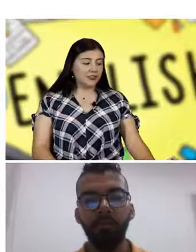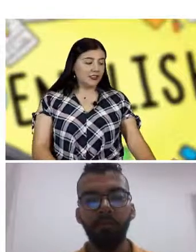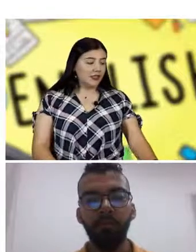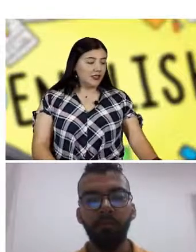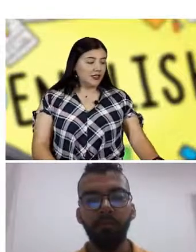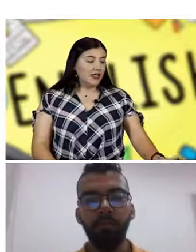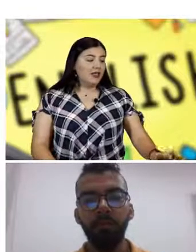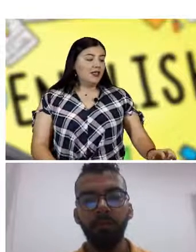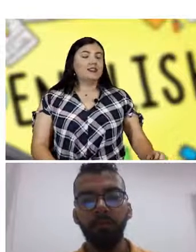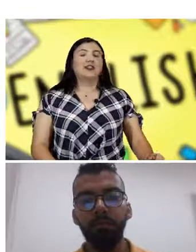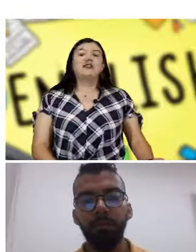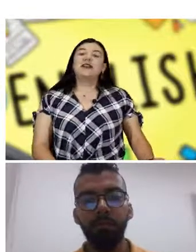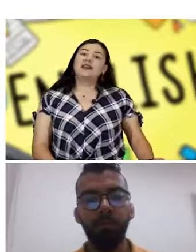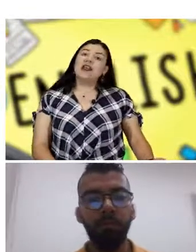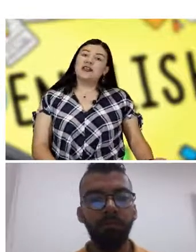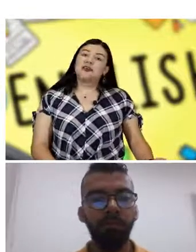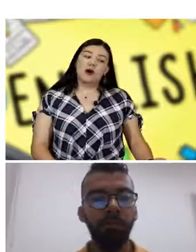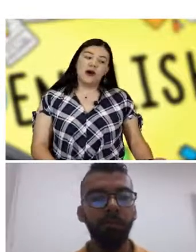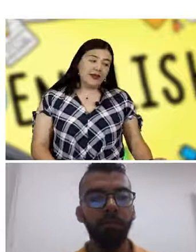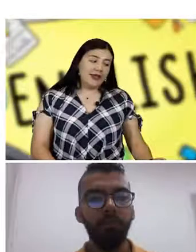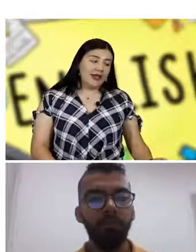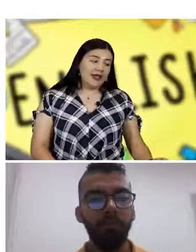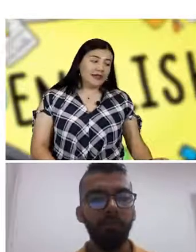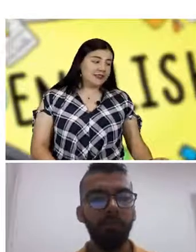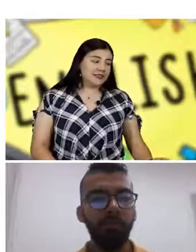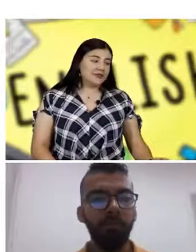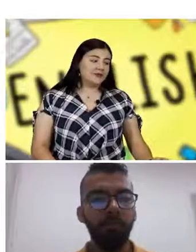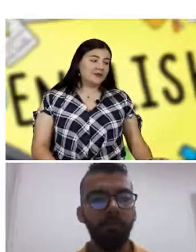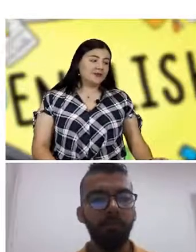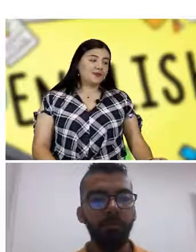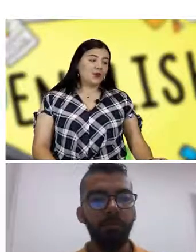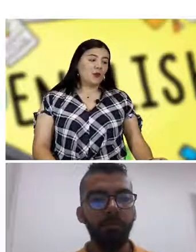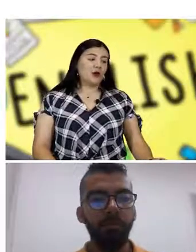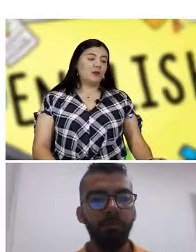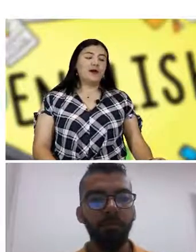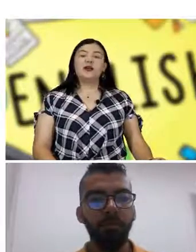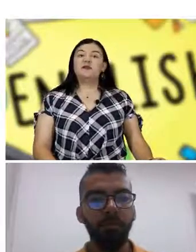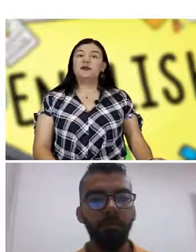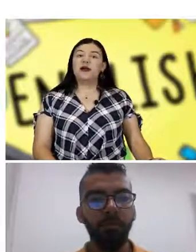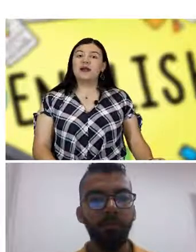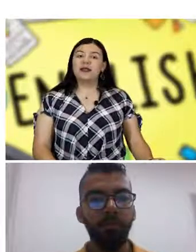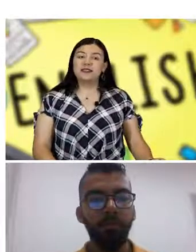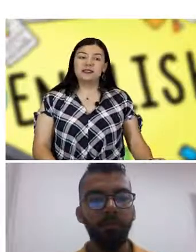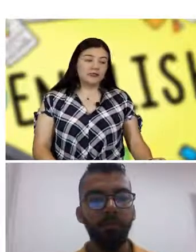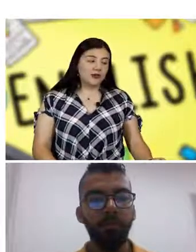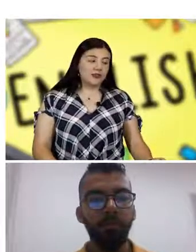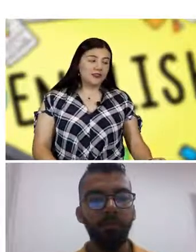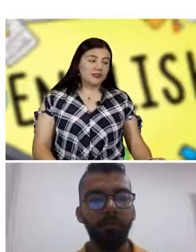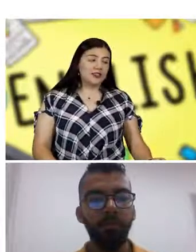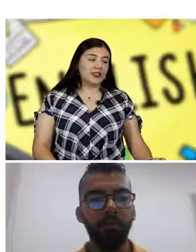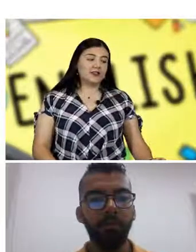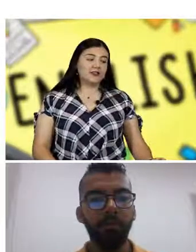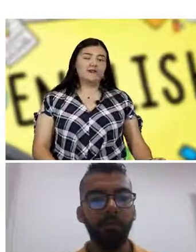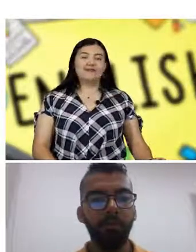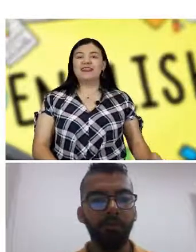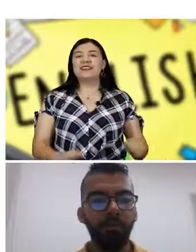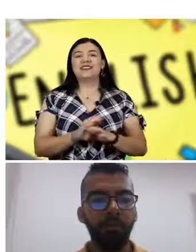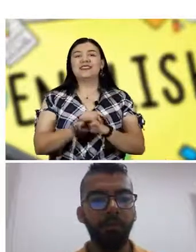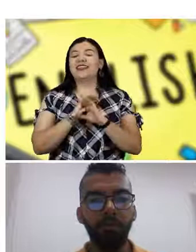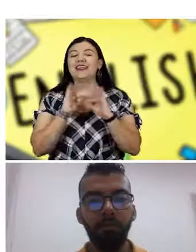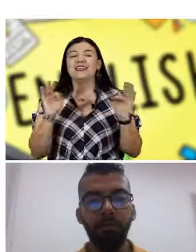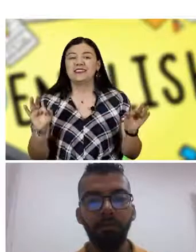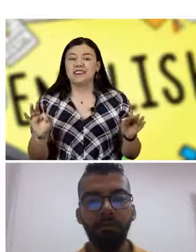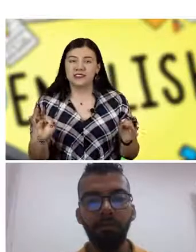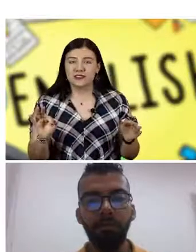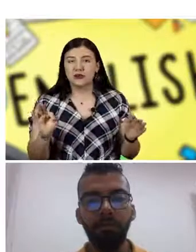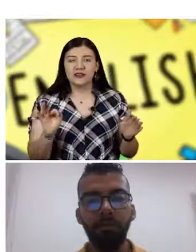this. So the next one is, what part of the body is this one? Take a look. This is